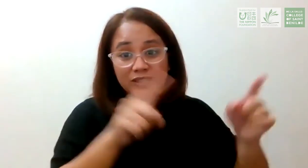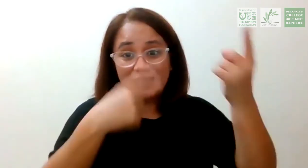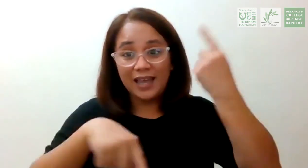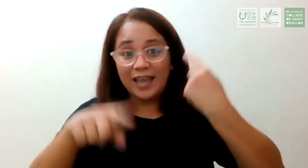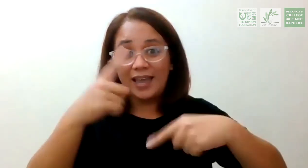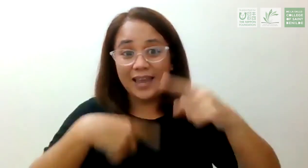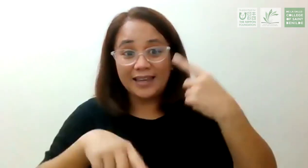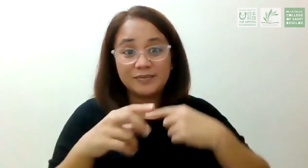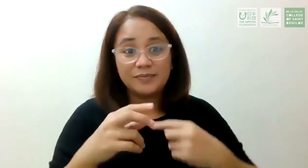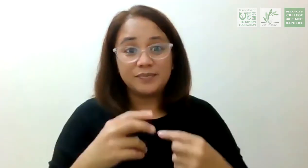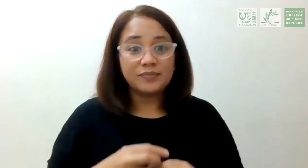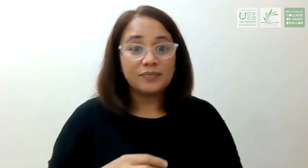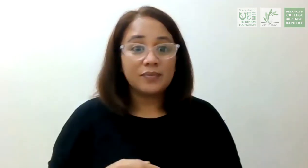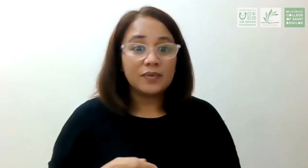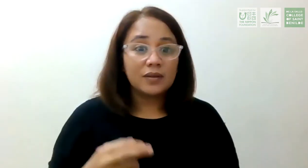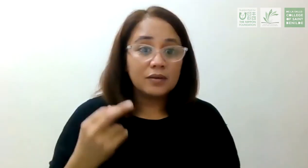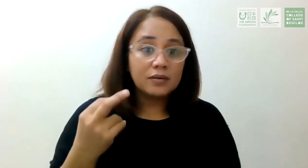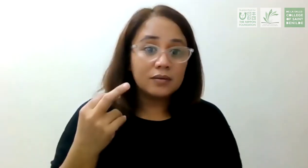So